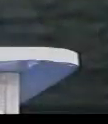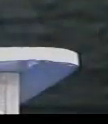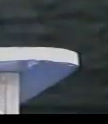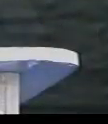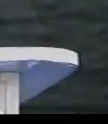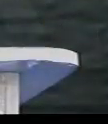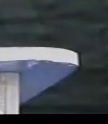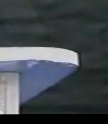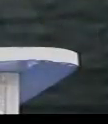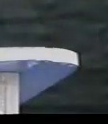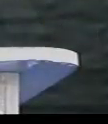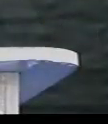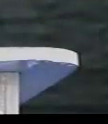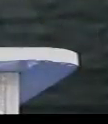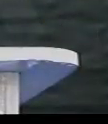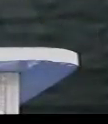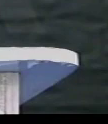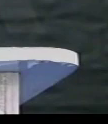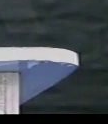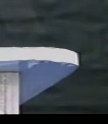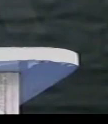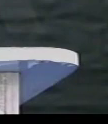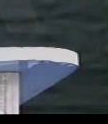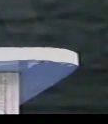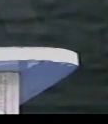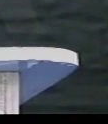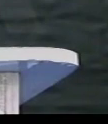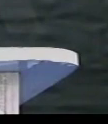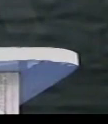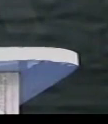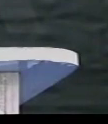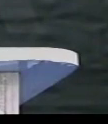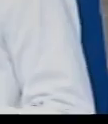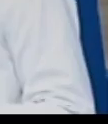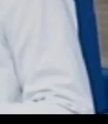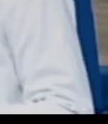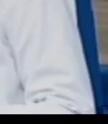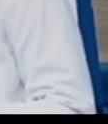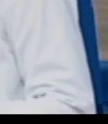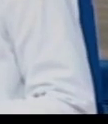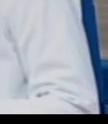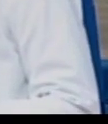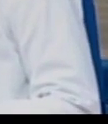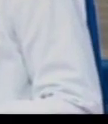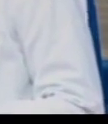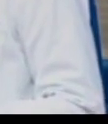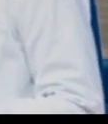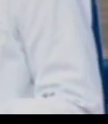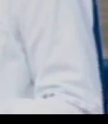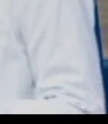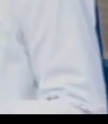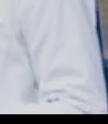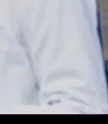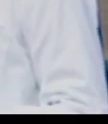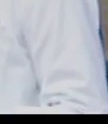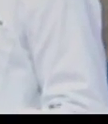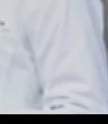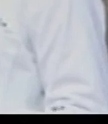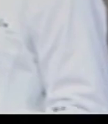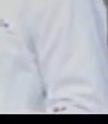Thank you very much. All right, sir. He actually had what medically we call